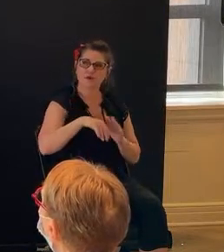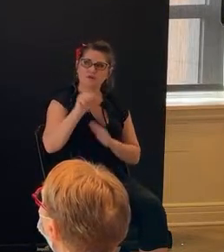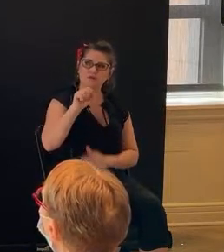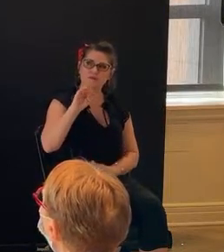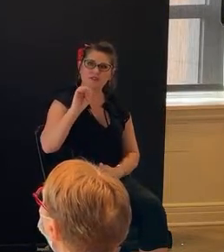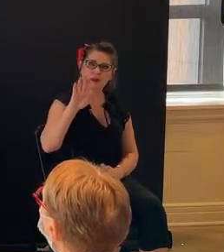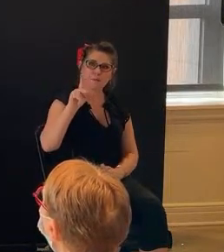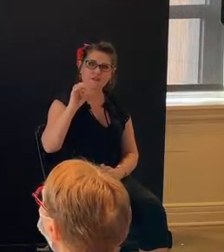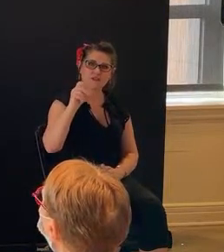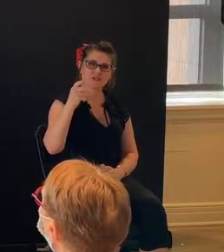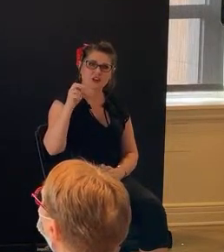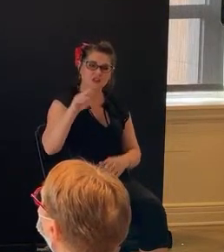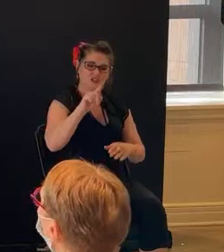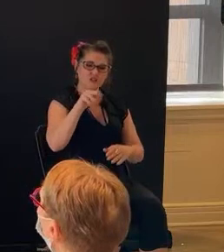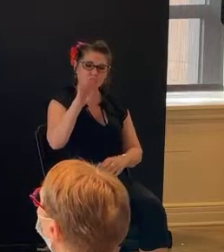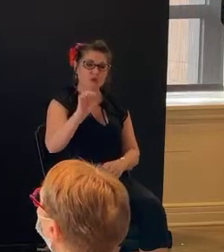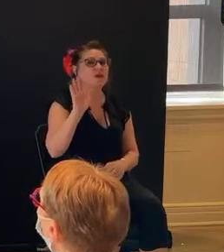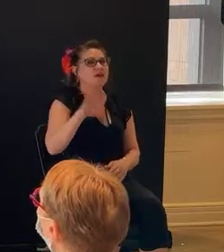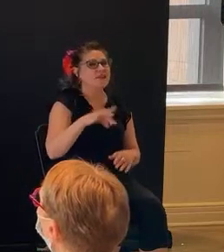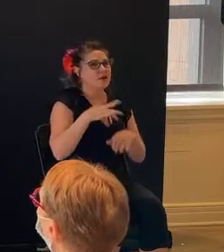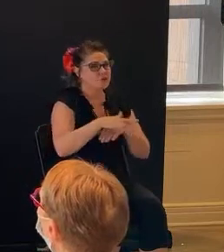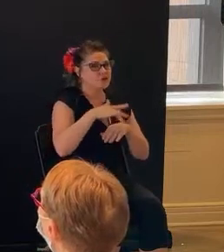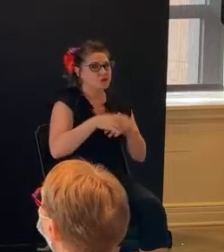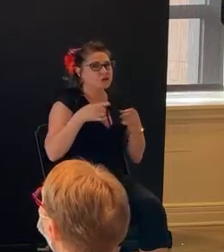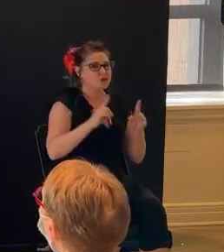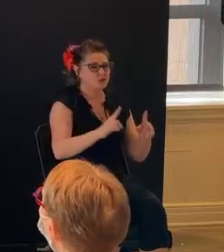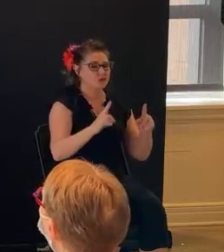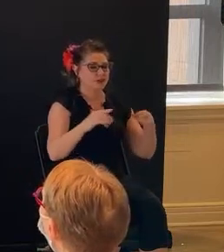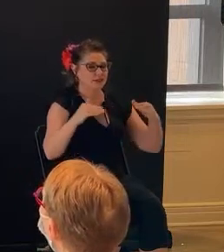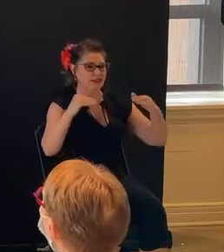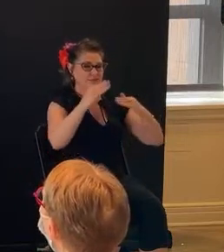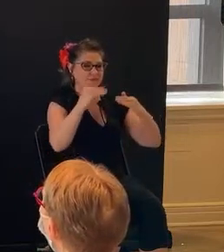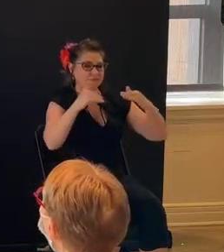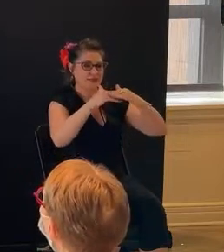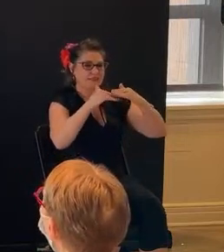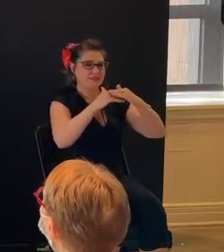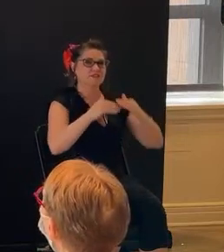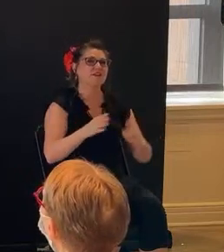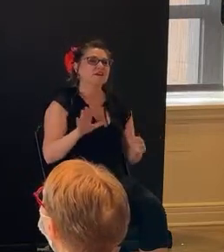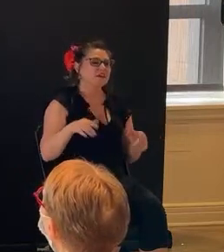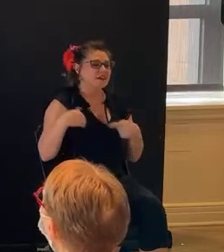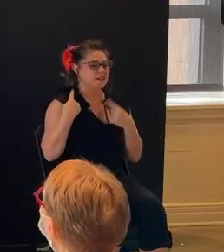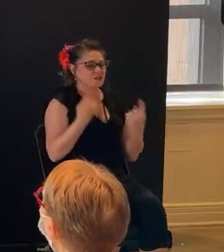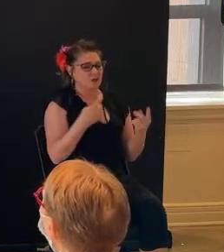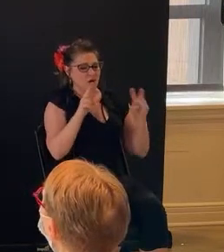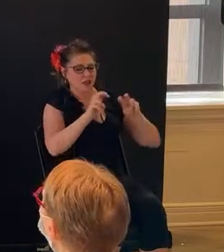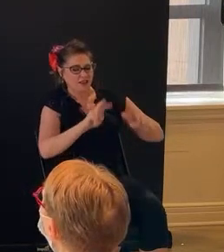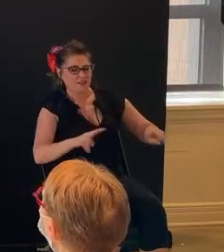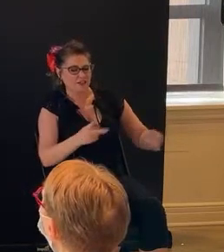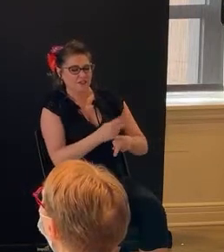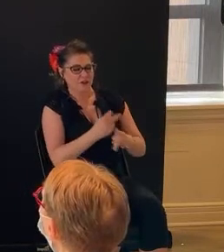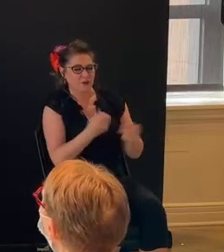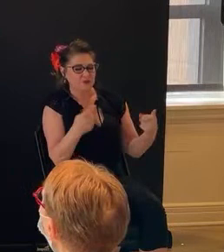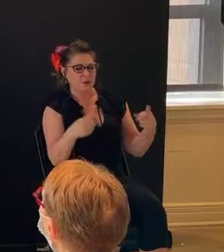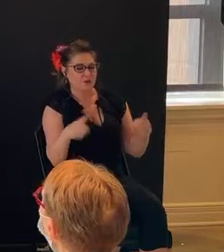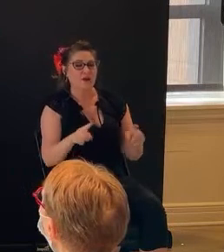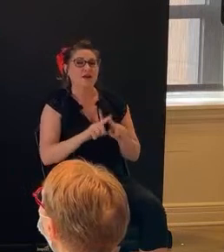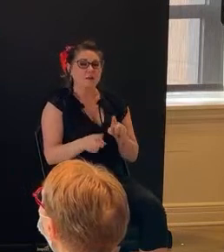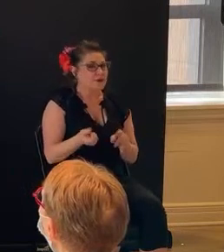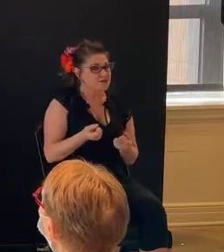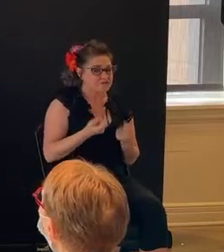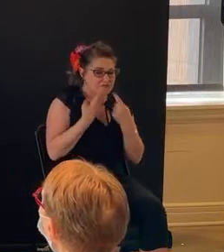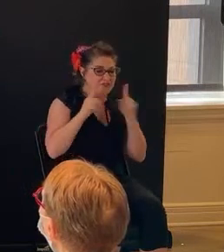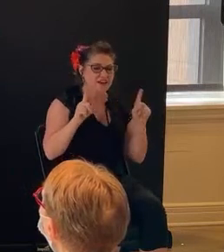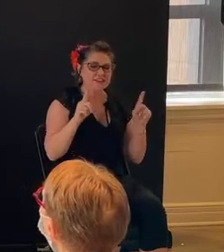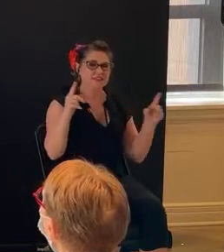in the development of plate tectonics. And it took a while to figure out what was going on here. But they finally did figure out